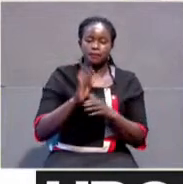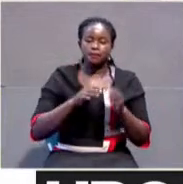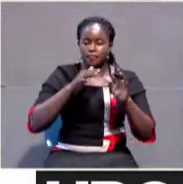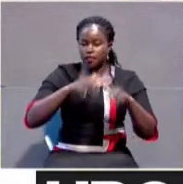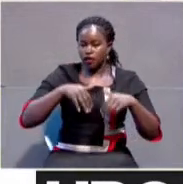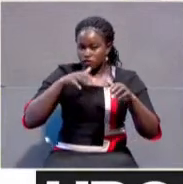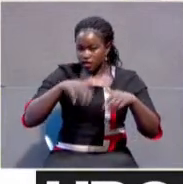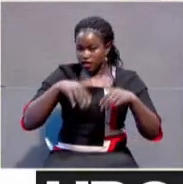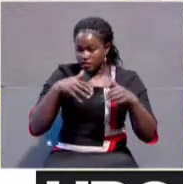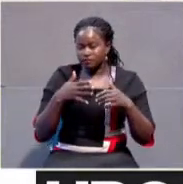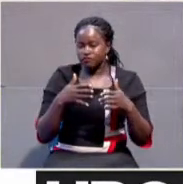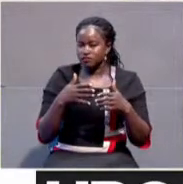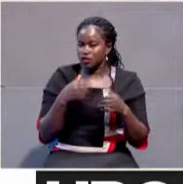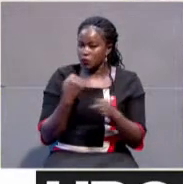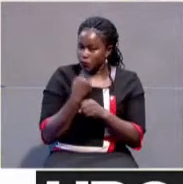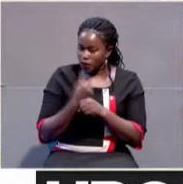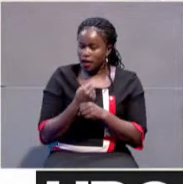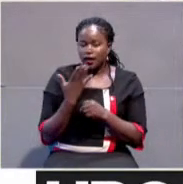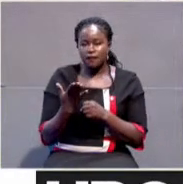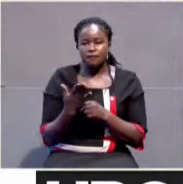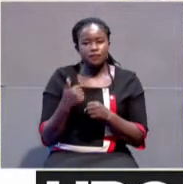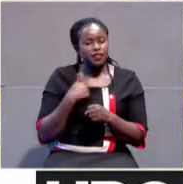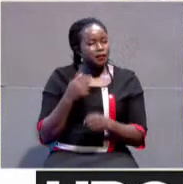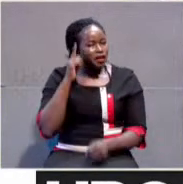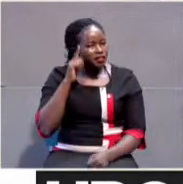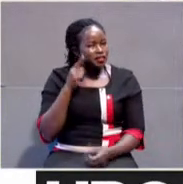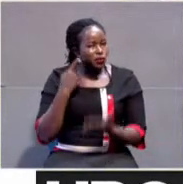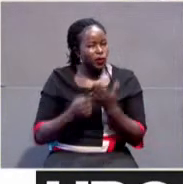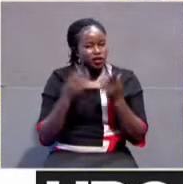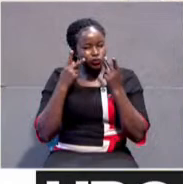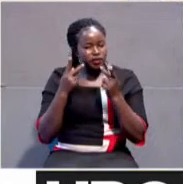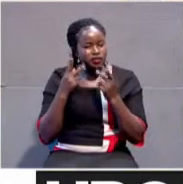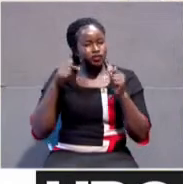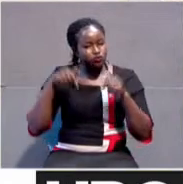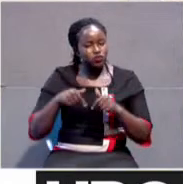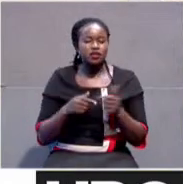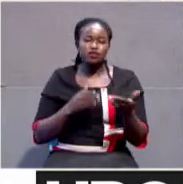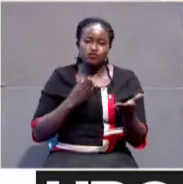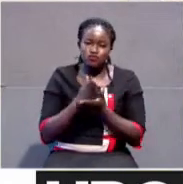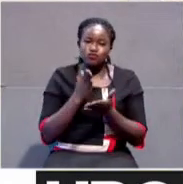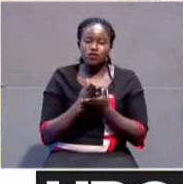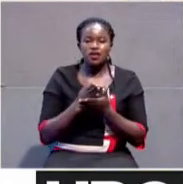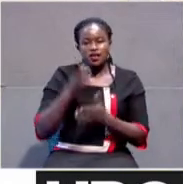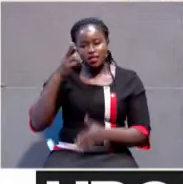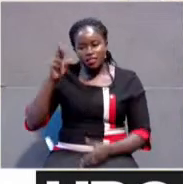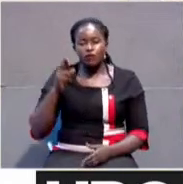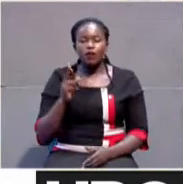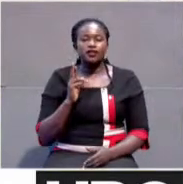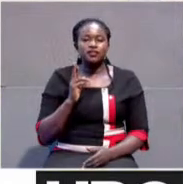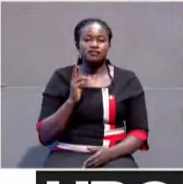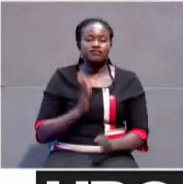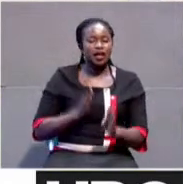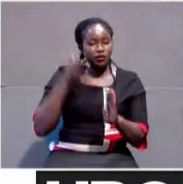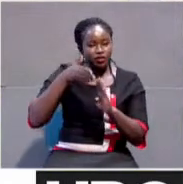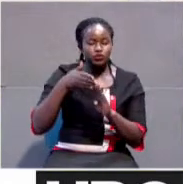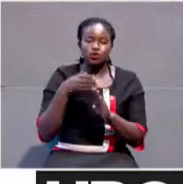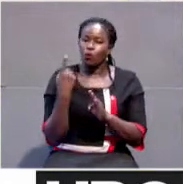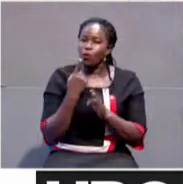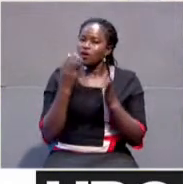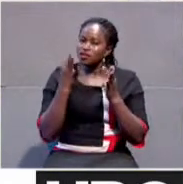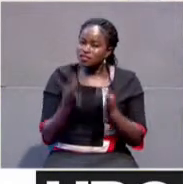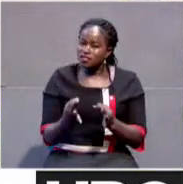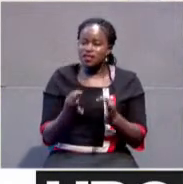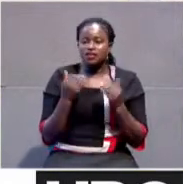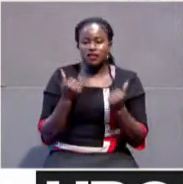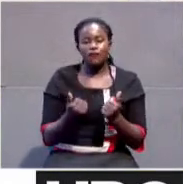agricultural productivity. So I think what we have witnessed today is really in the right direction. The only thing we need now to bring